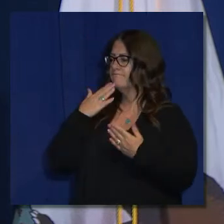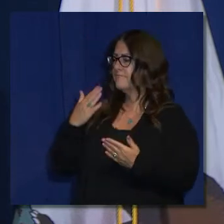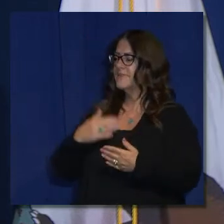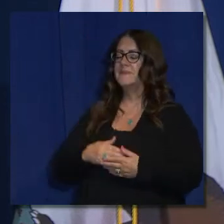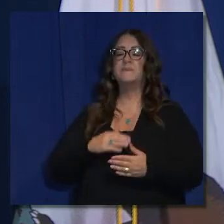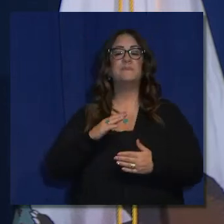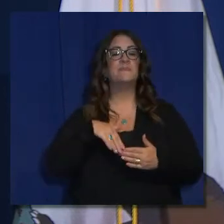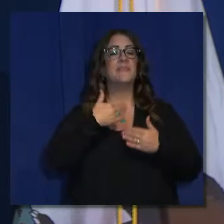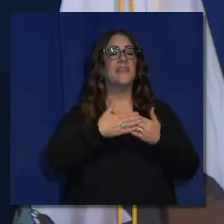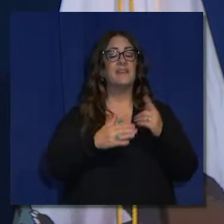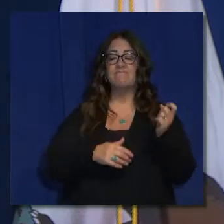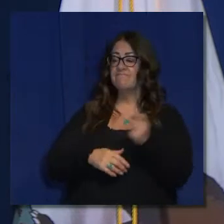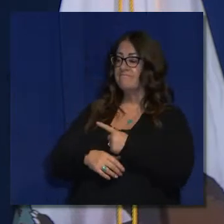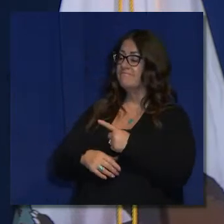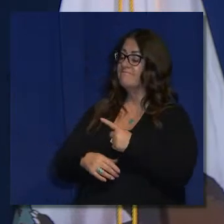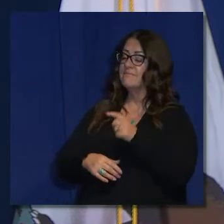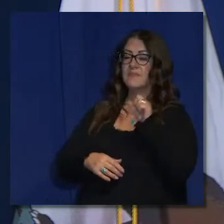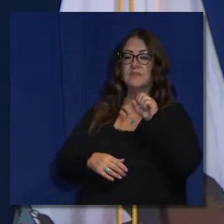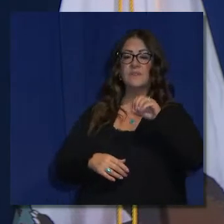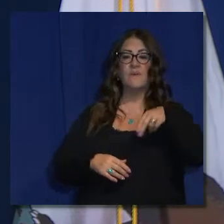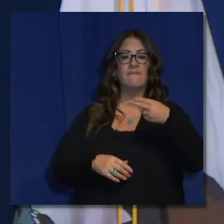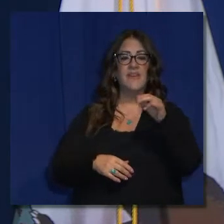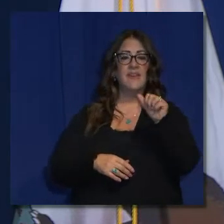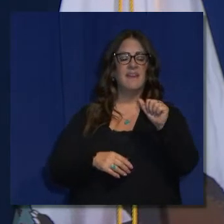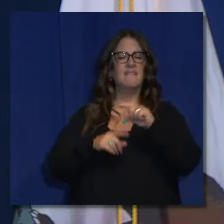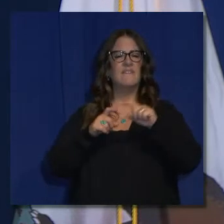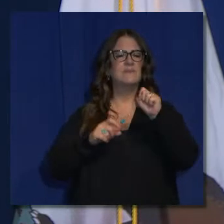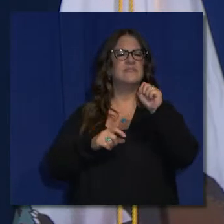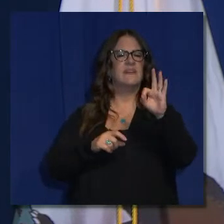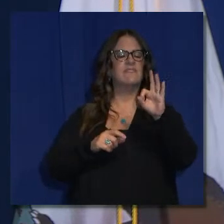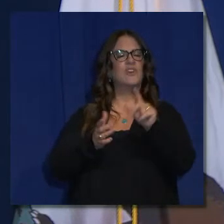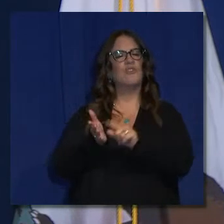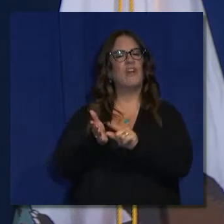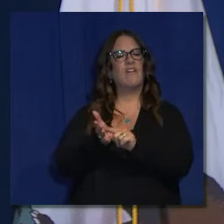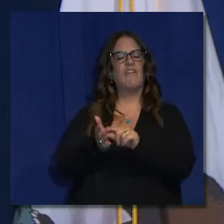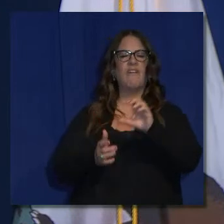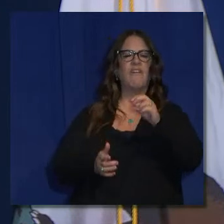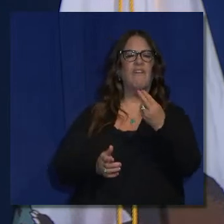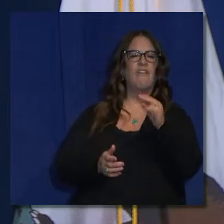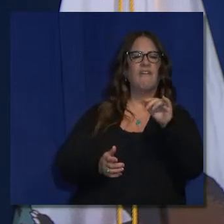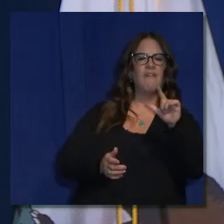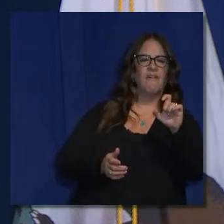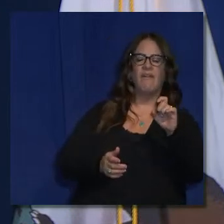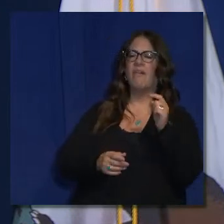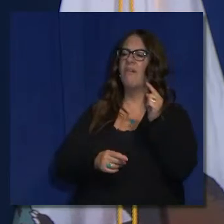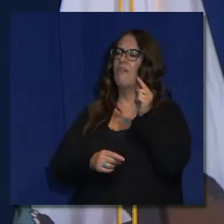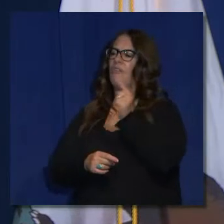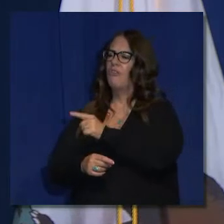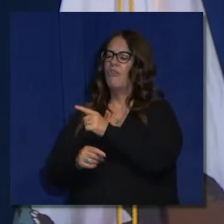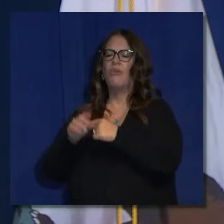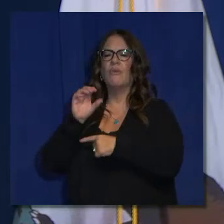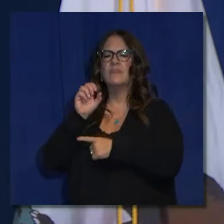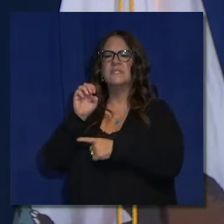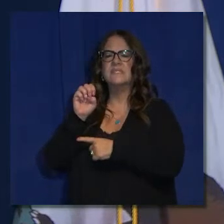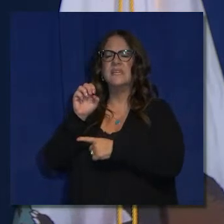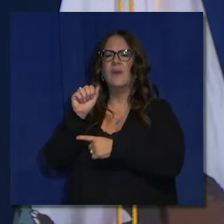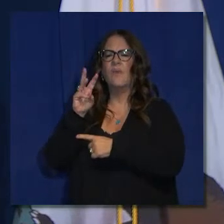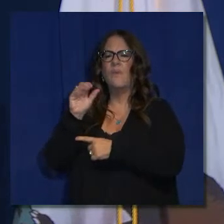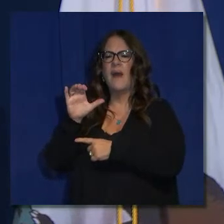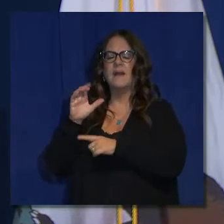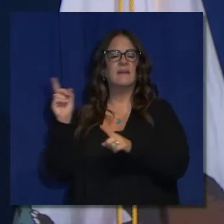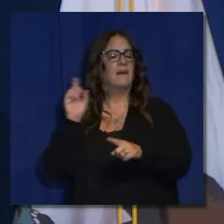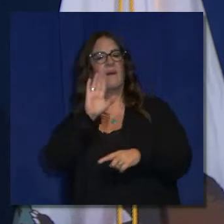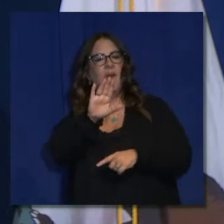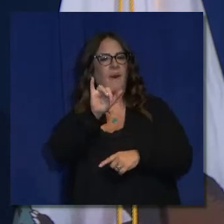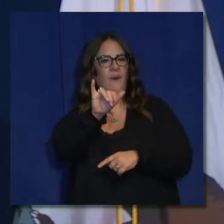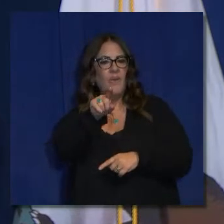Hi, Governor. Sophia Bolag from the San Francisco Chronicle. You criticized CEQA earlier, and I didn't even know you went to the Chronicle, so I'm